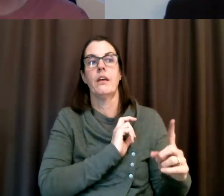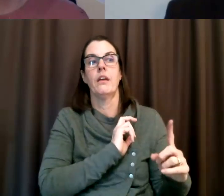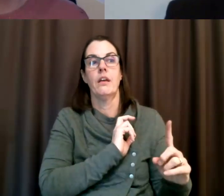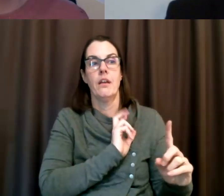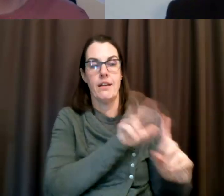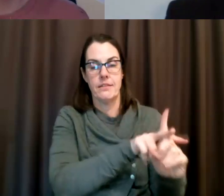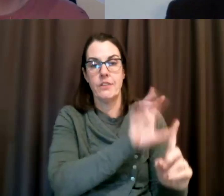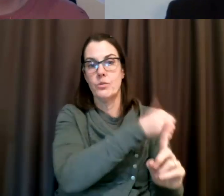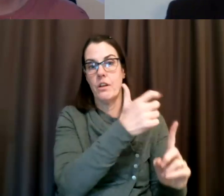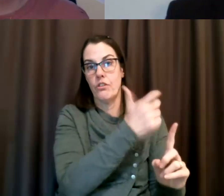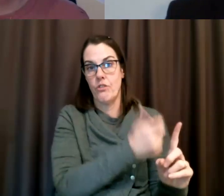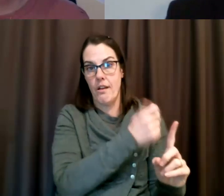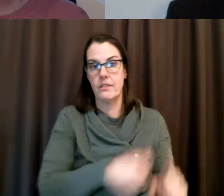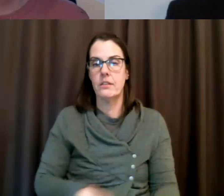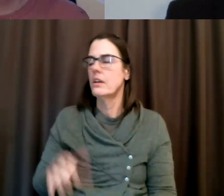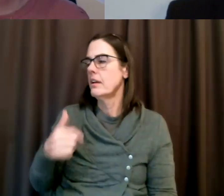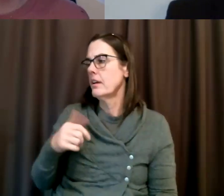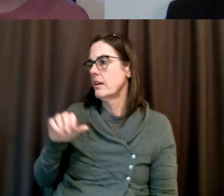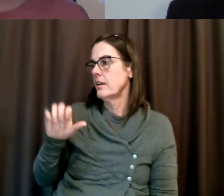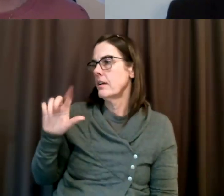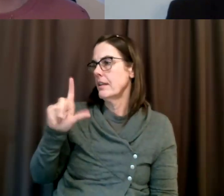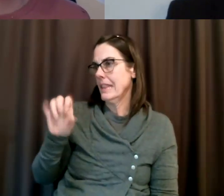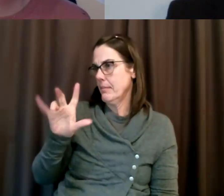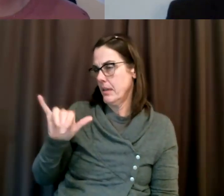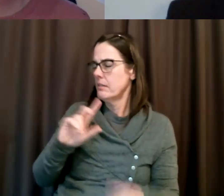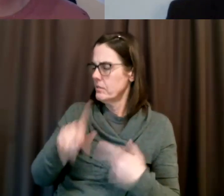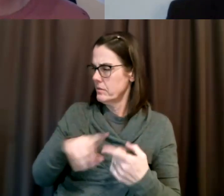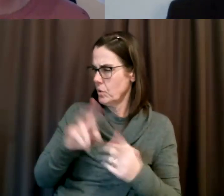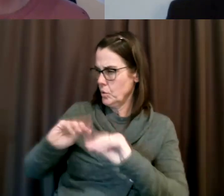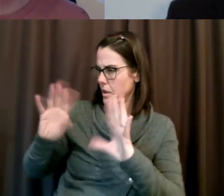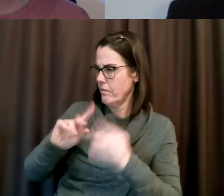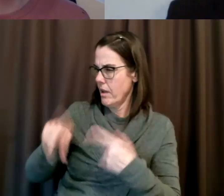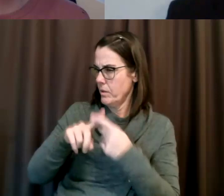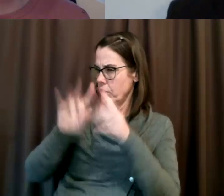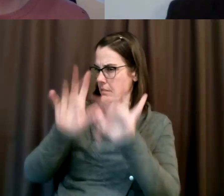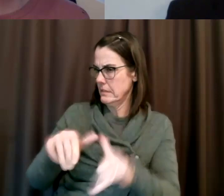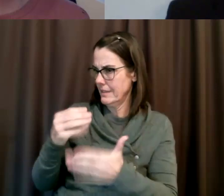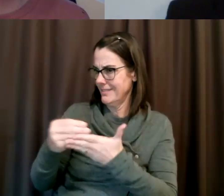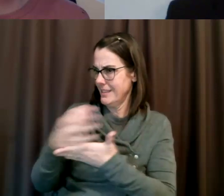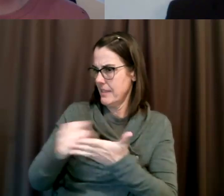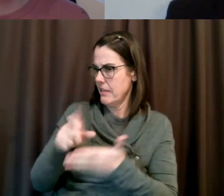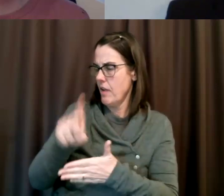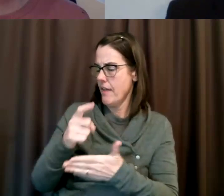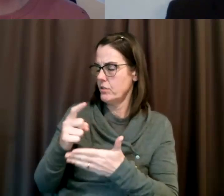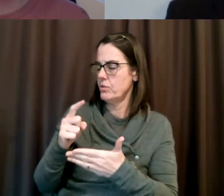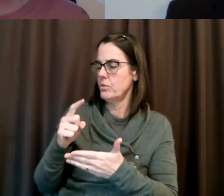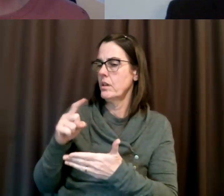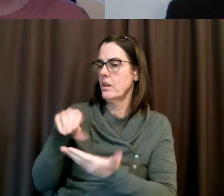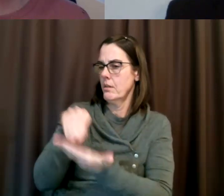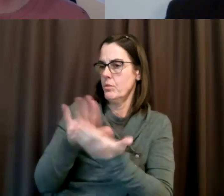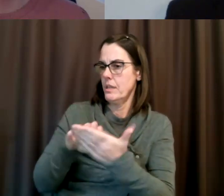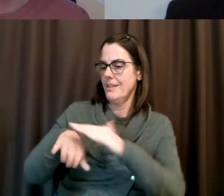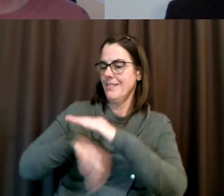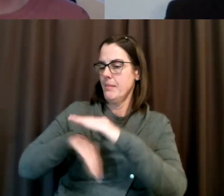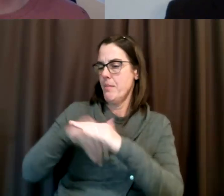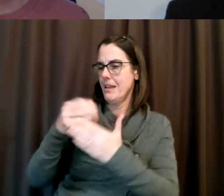So Kyle, just to clarify that, when you're entering the salary, you would have to enter the base salary